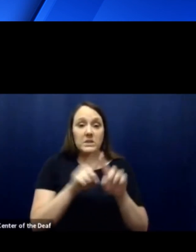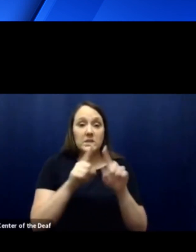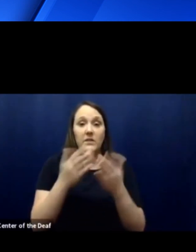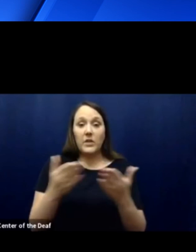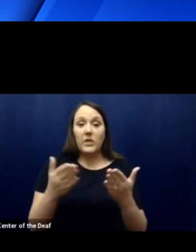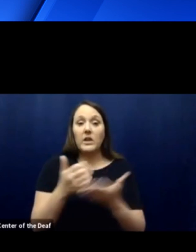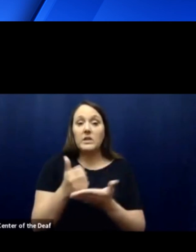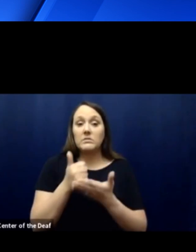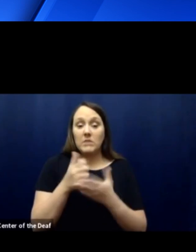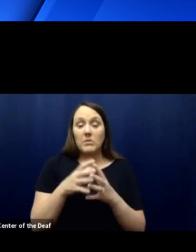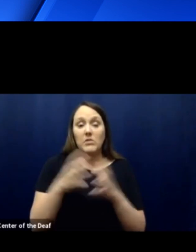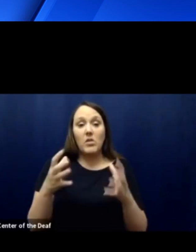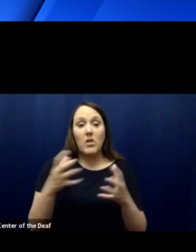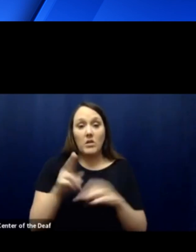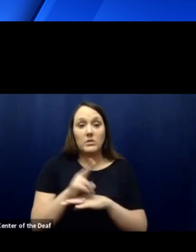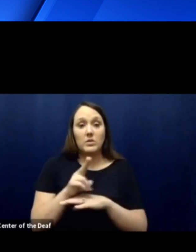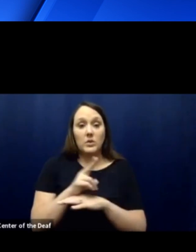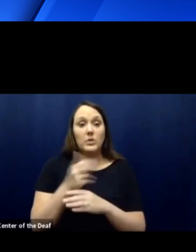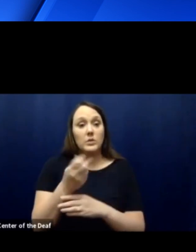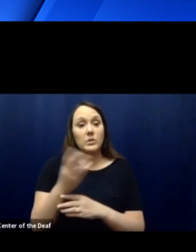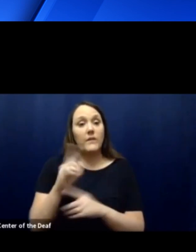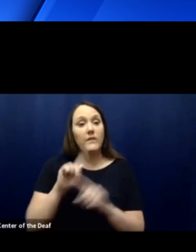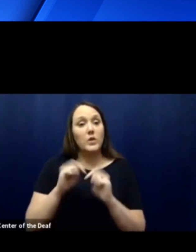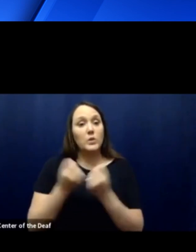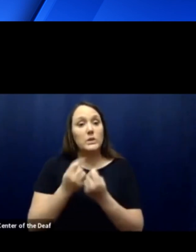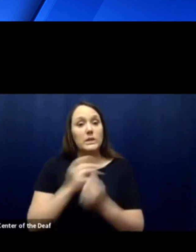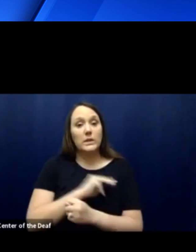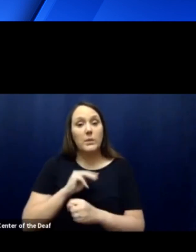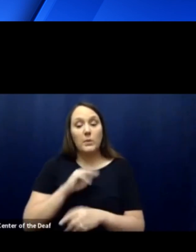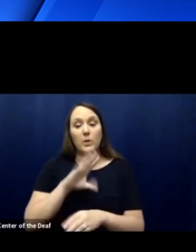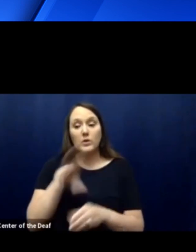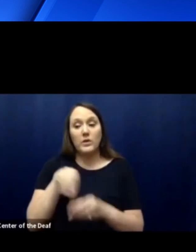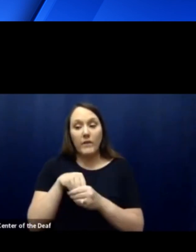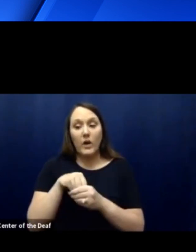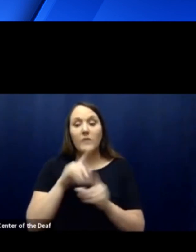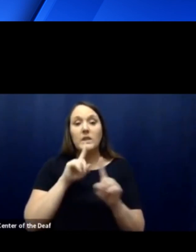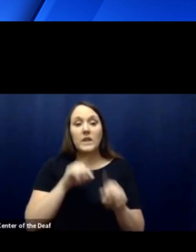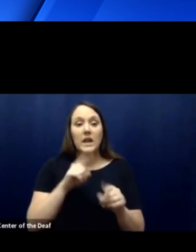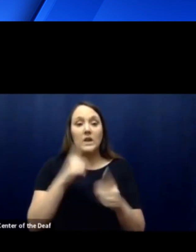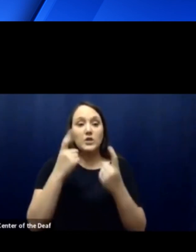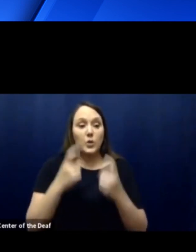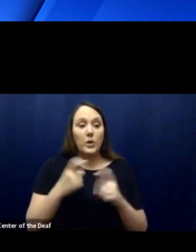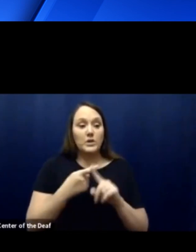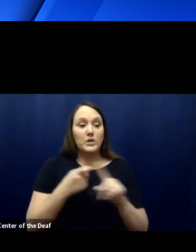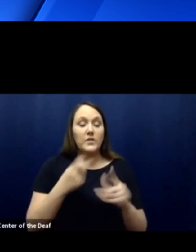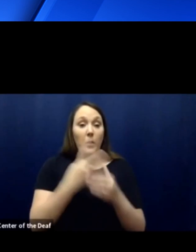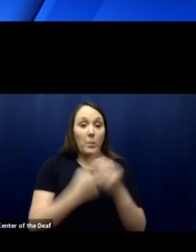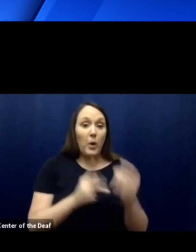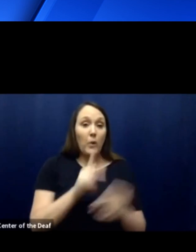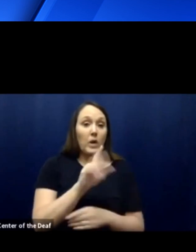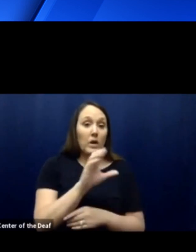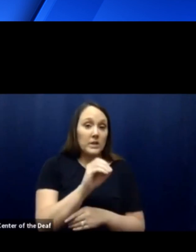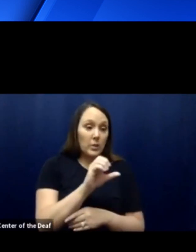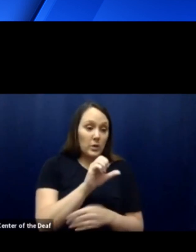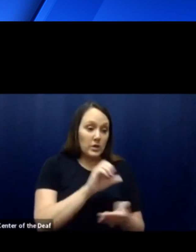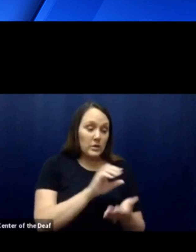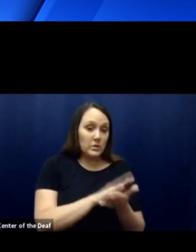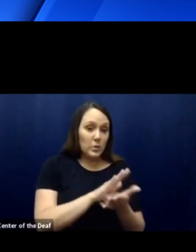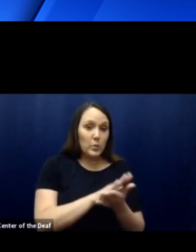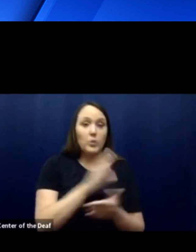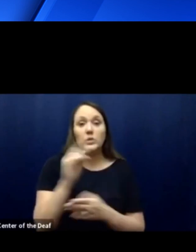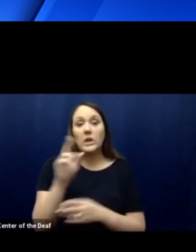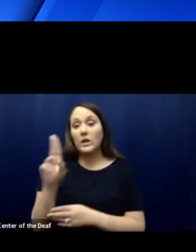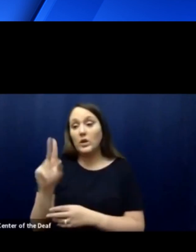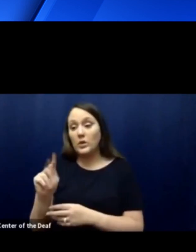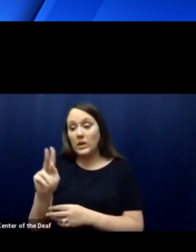of our team members are all engaged in helping answer questions from both UTK and Knox County schools and back and forth.